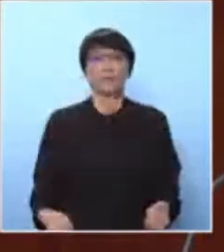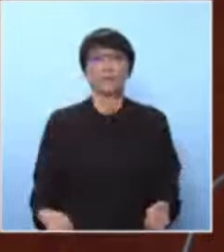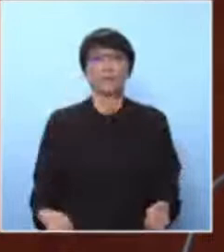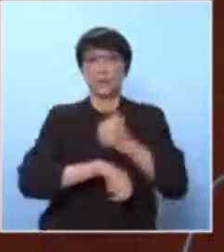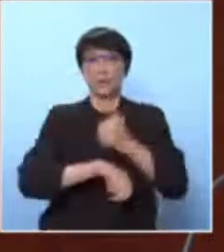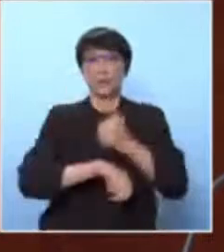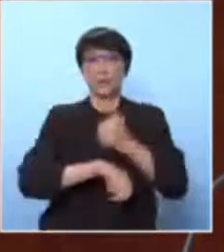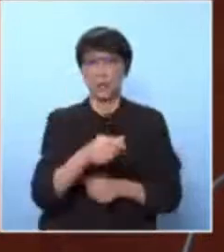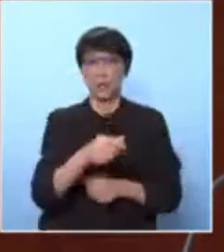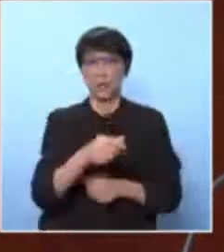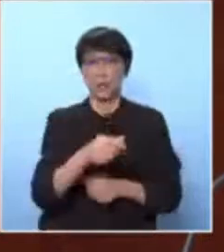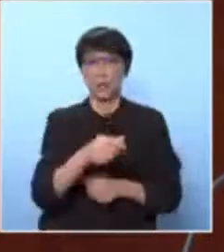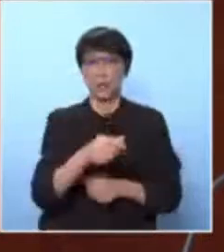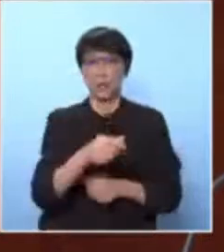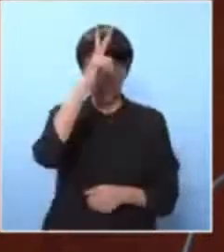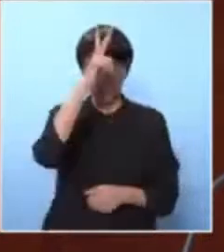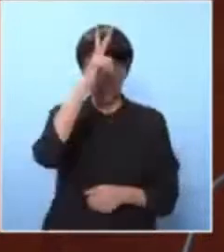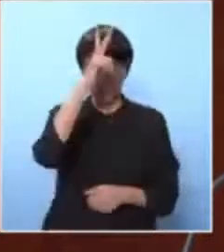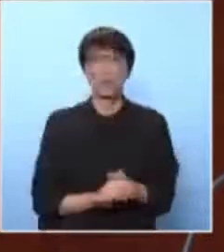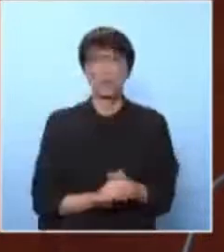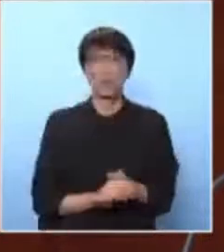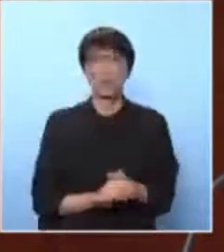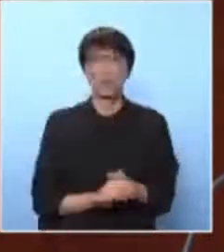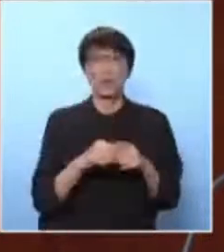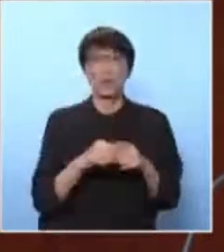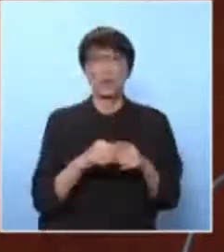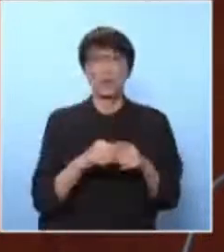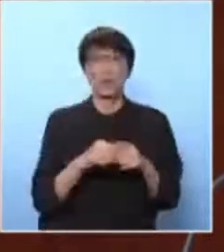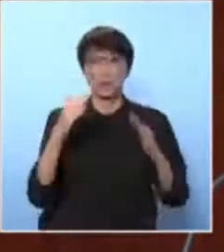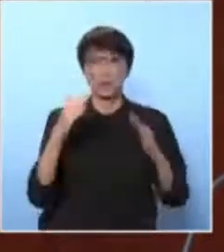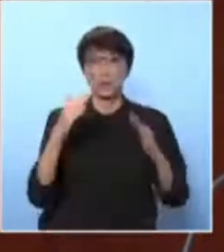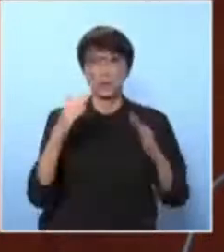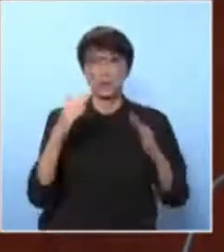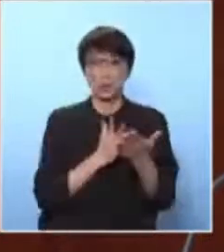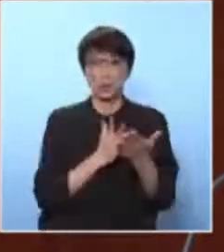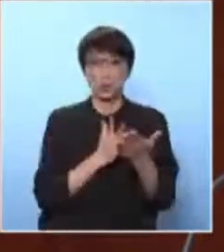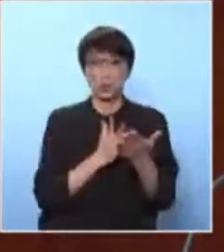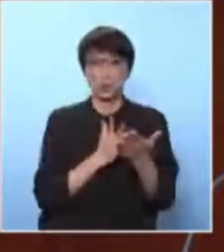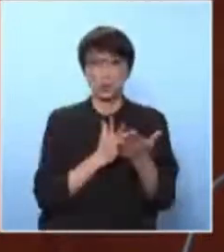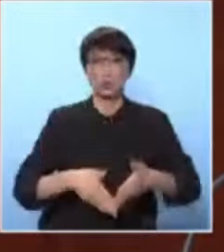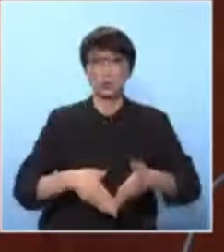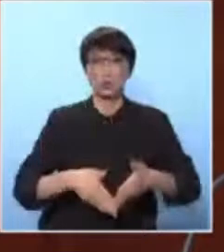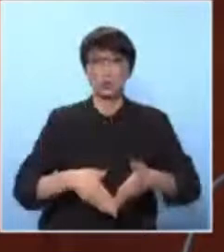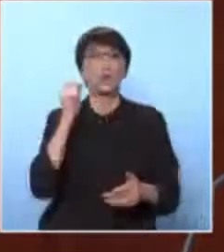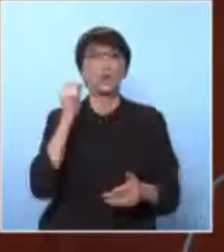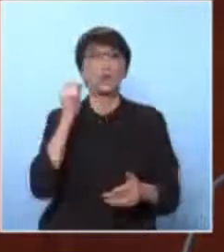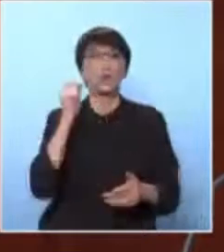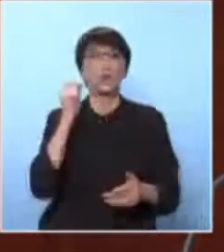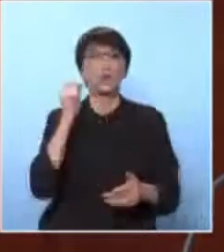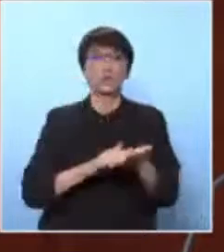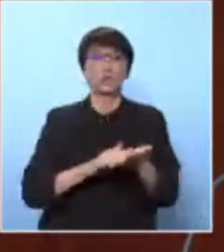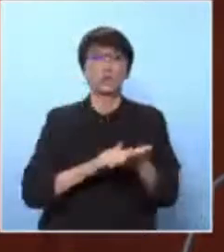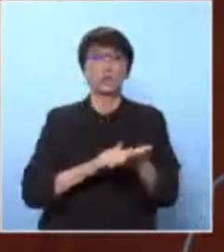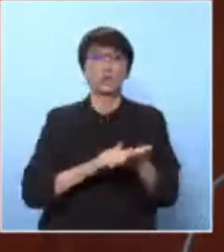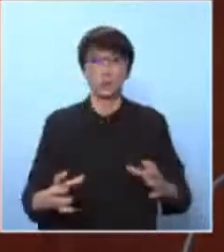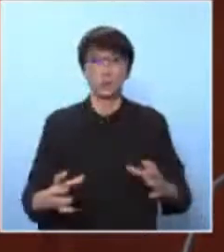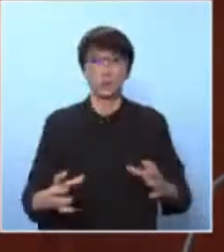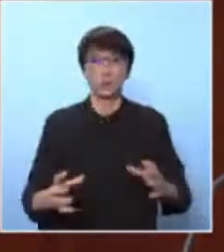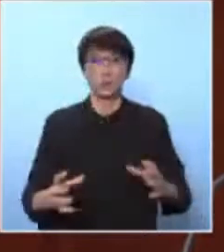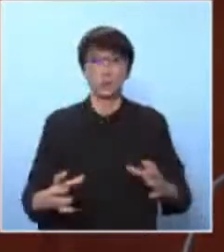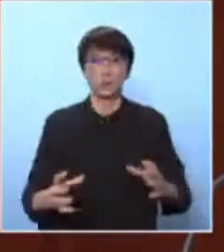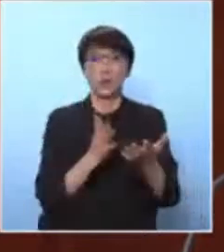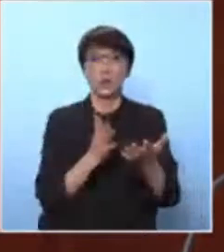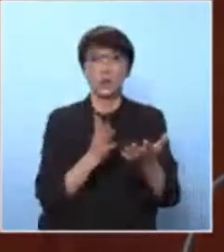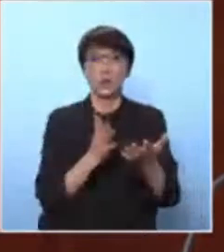up, under the Home and Youth Affairs Bureau, a dedicated Women Affairs team and designates the post of Commissioner for